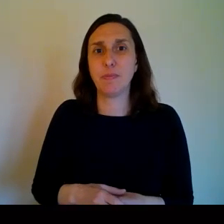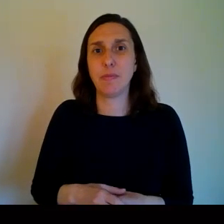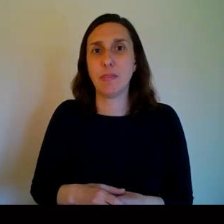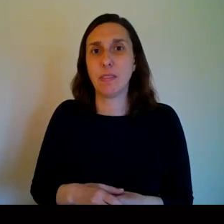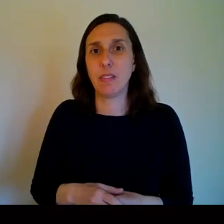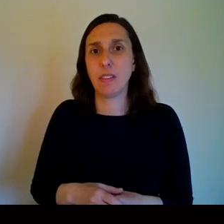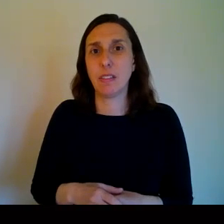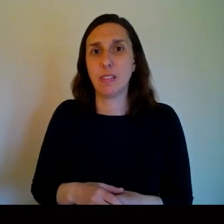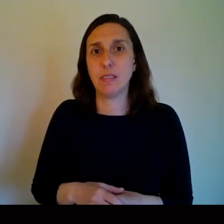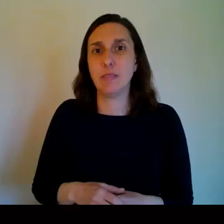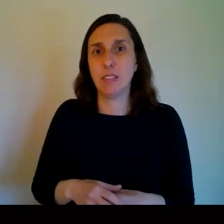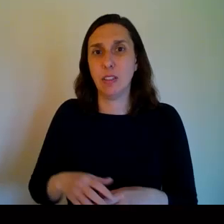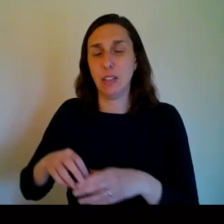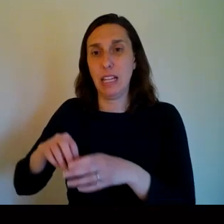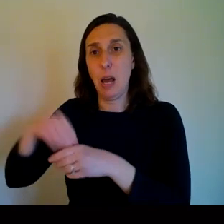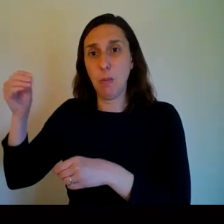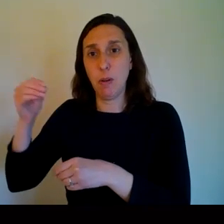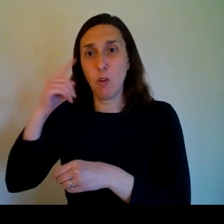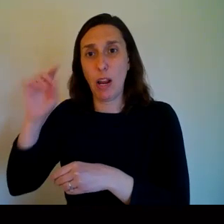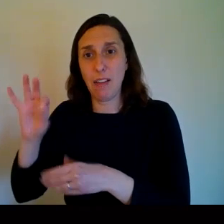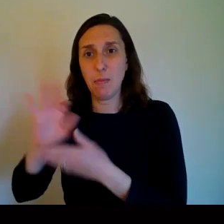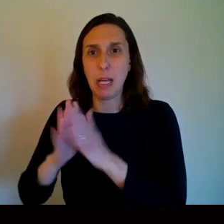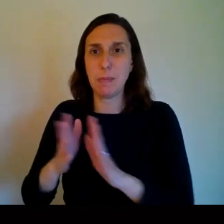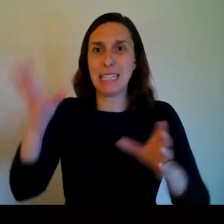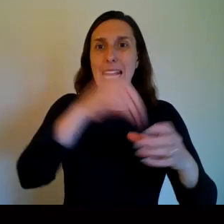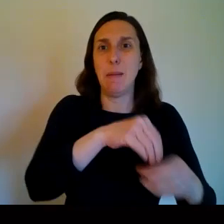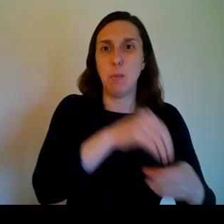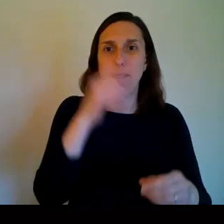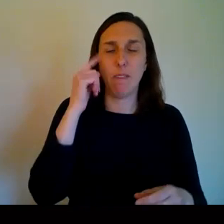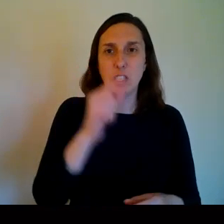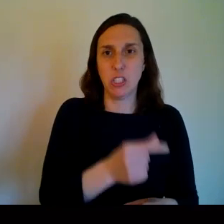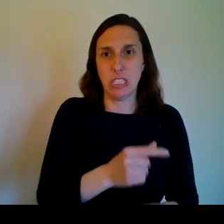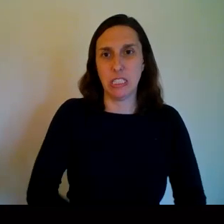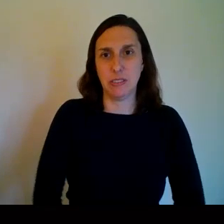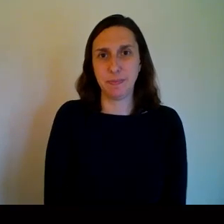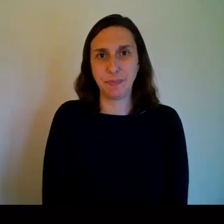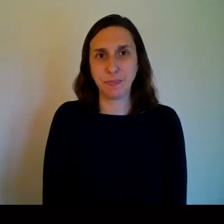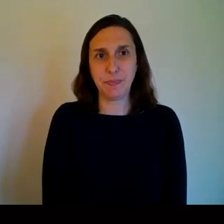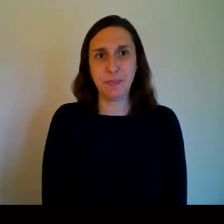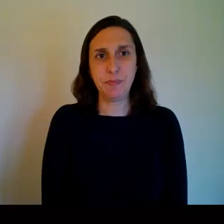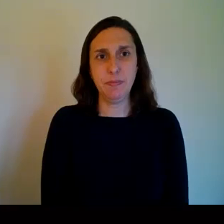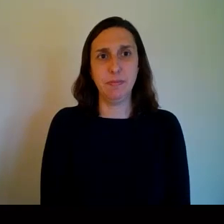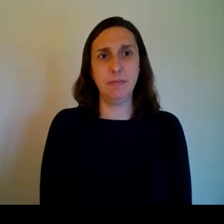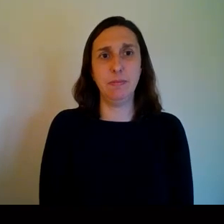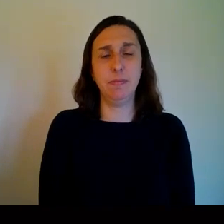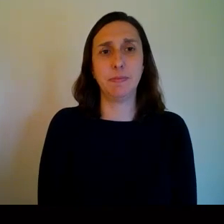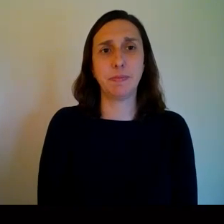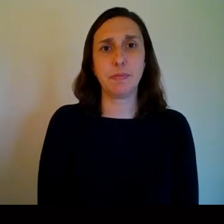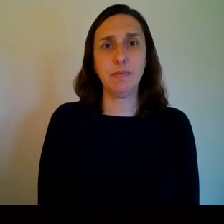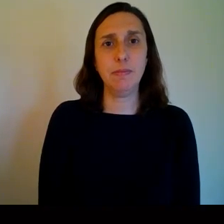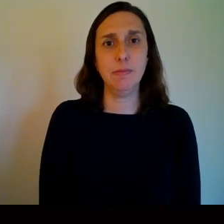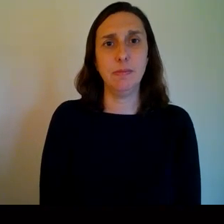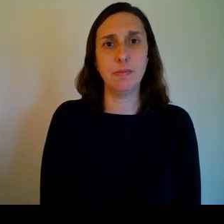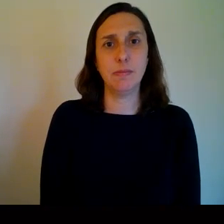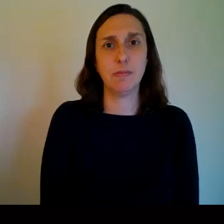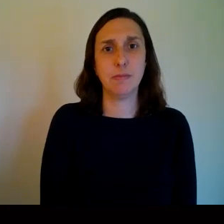become the input for G. Notice if I called F like we used to, y equals f of x, I could rewrite this